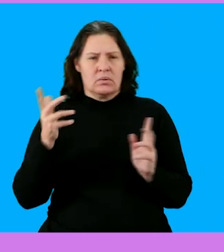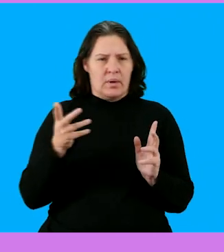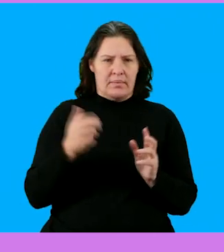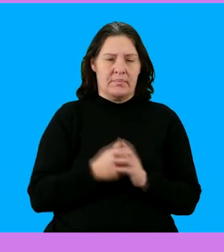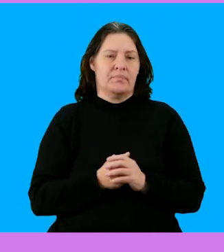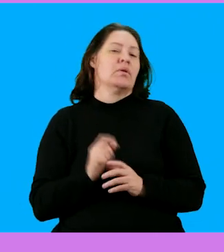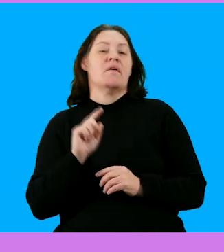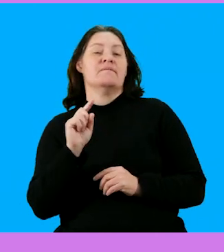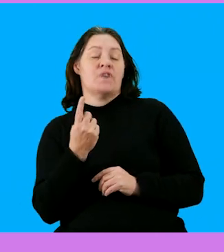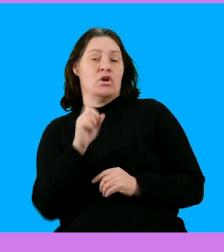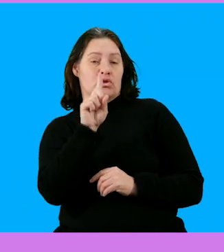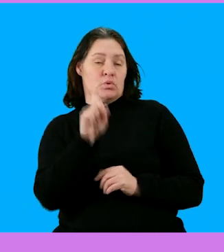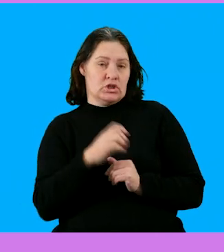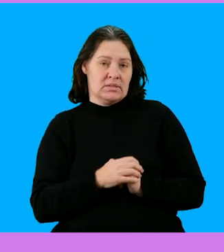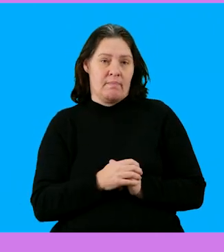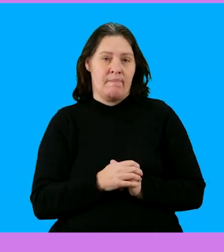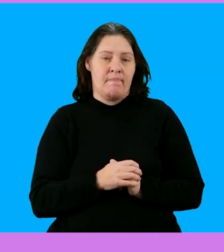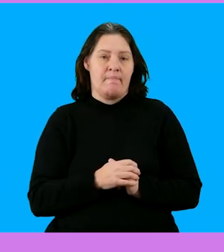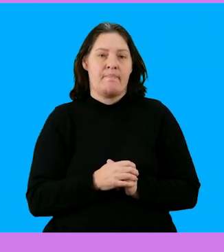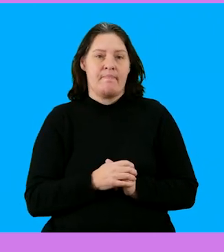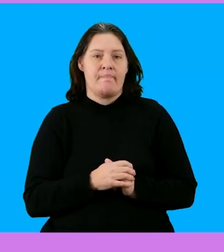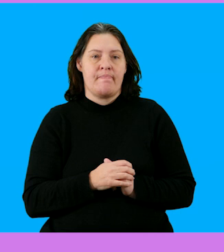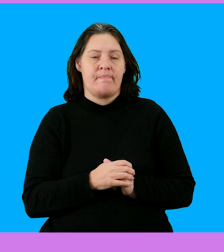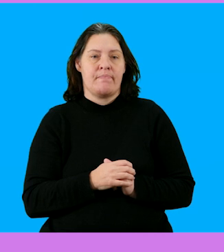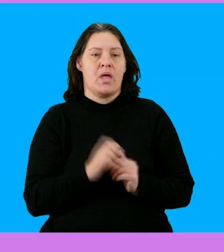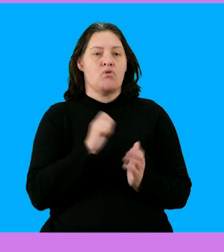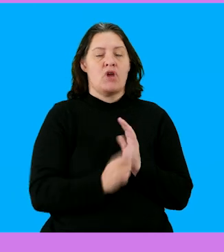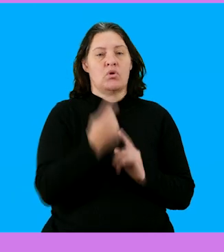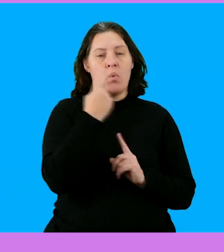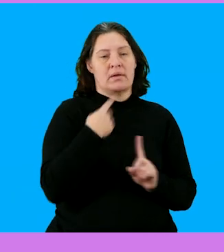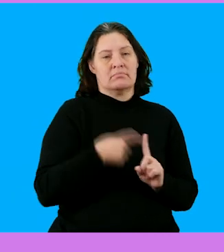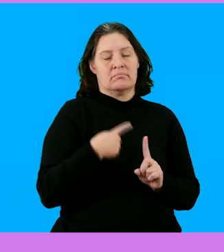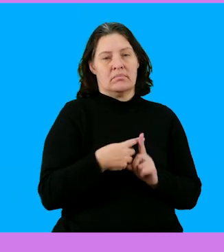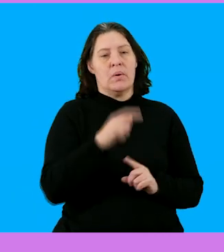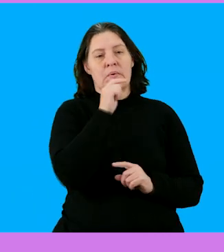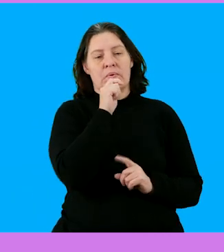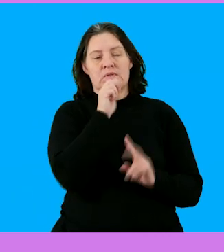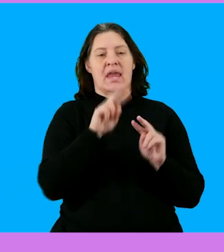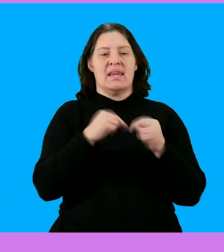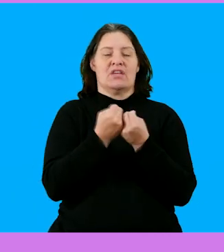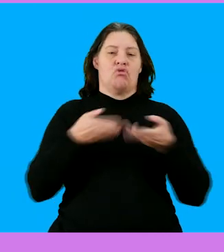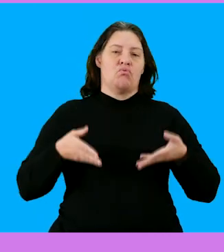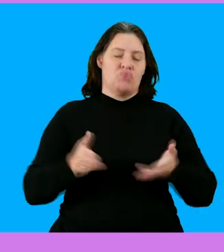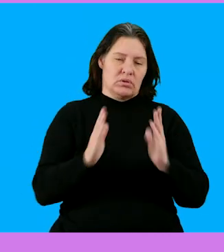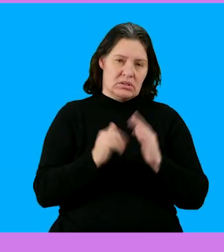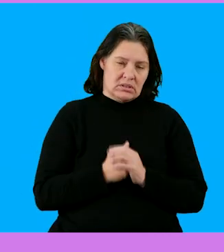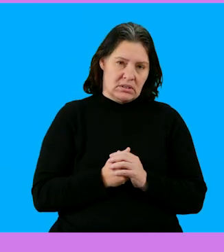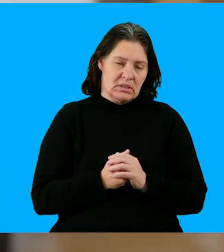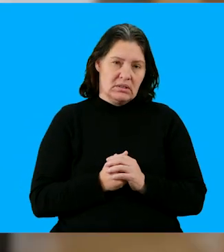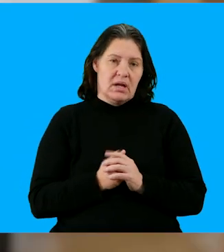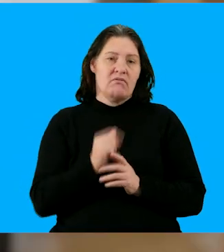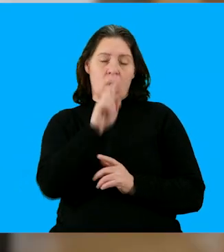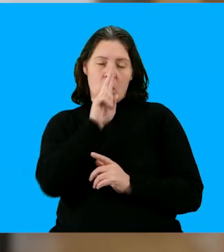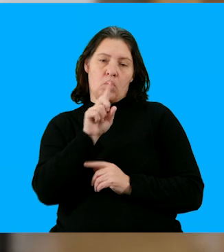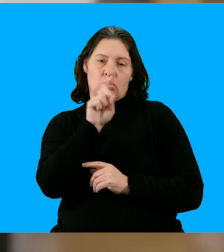first question, it says, write one advantage of using national roads. Now guys, if you look at this